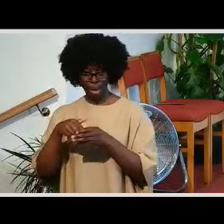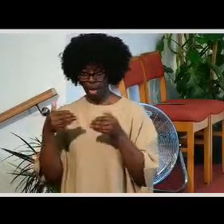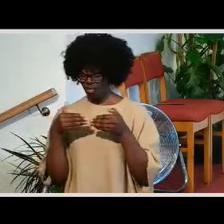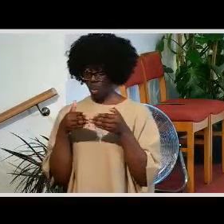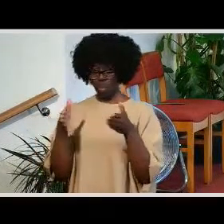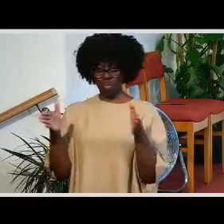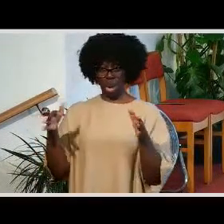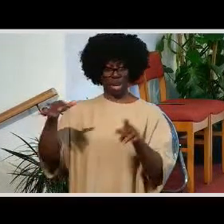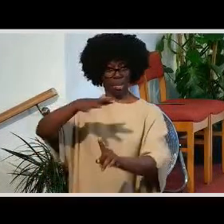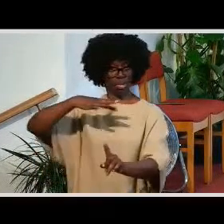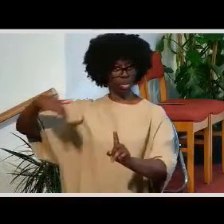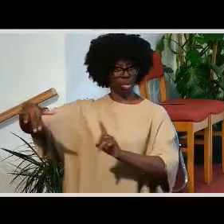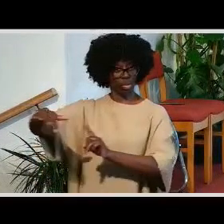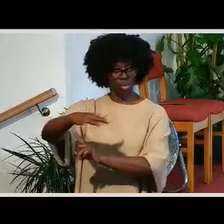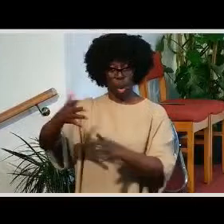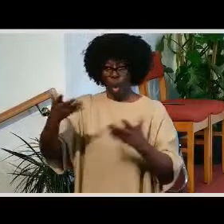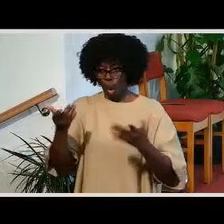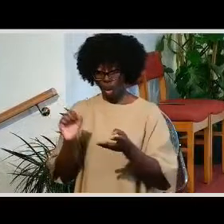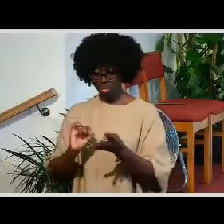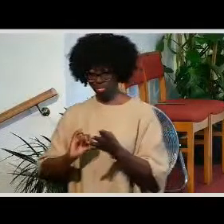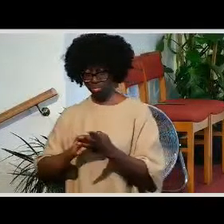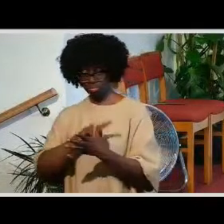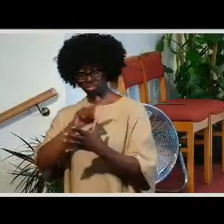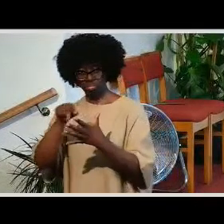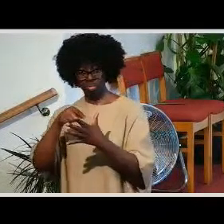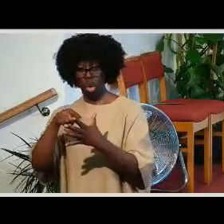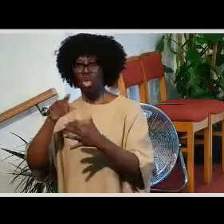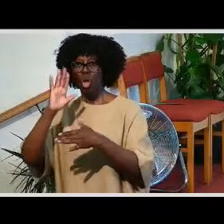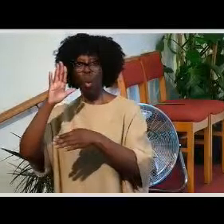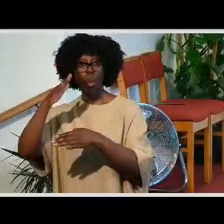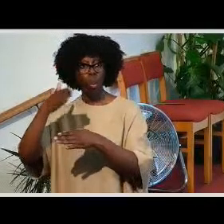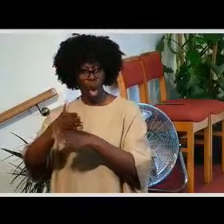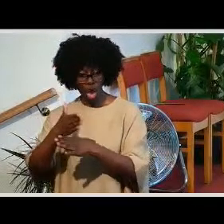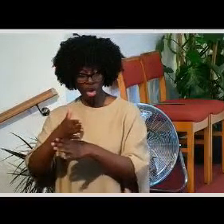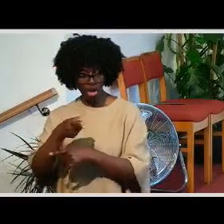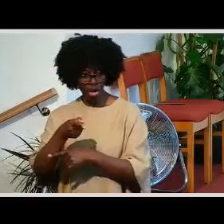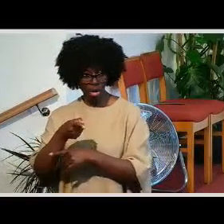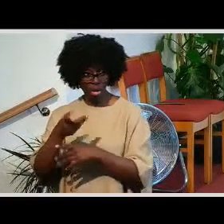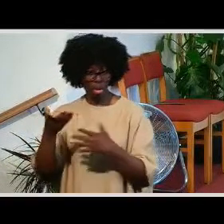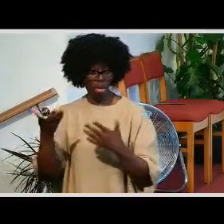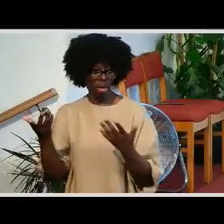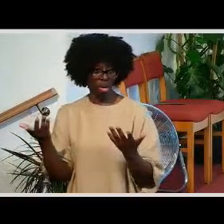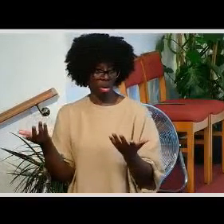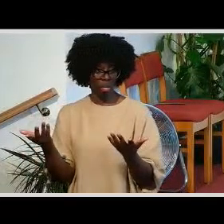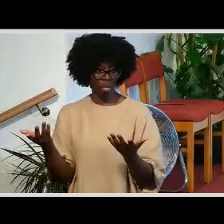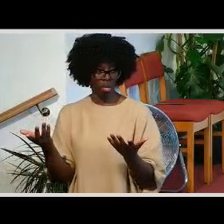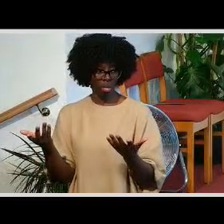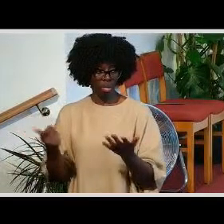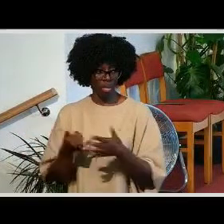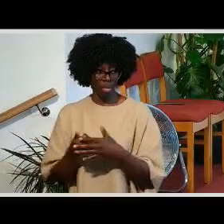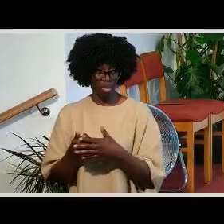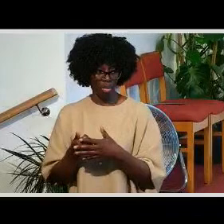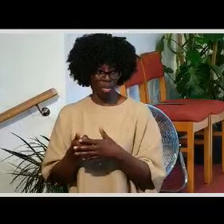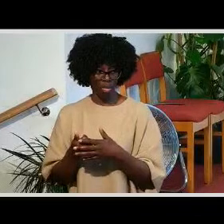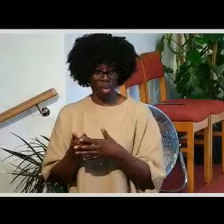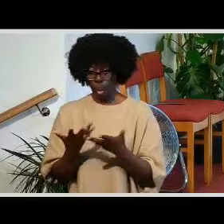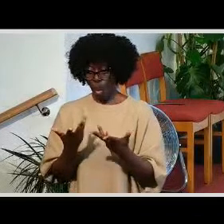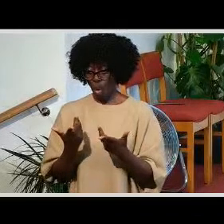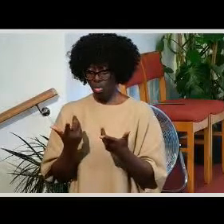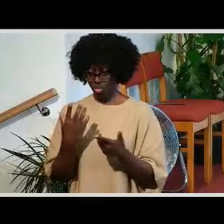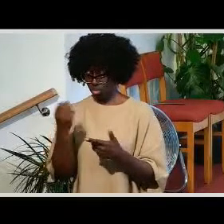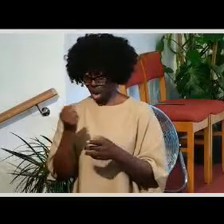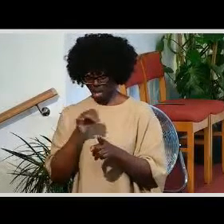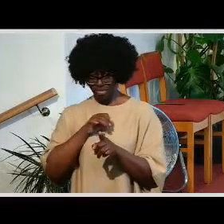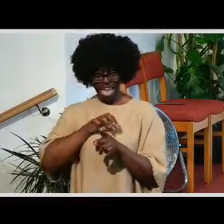if your profession takes you in that path where you are in touch or you've got some influence